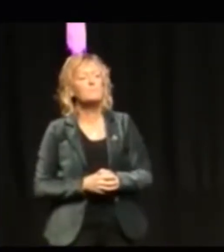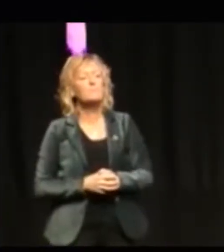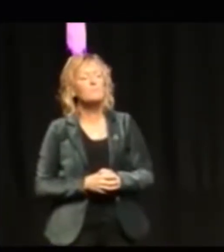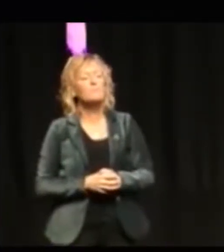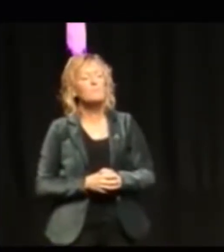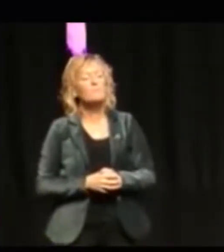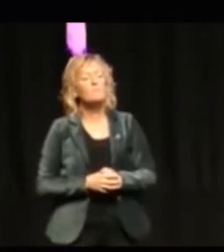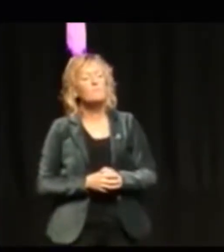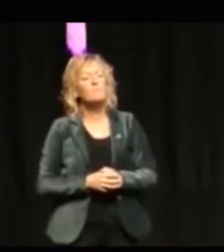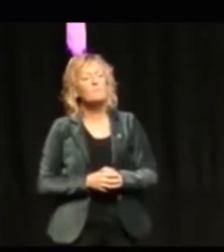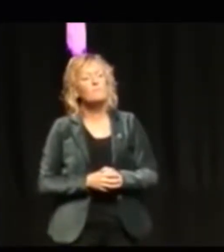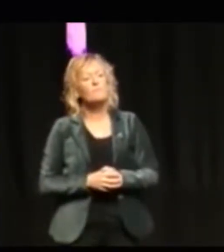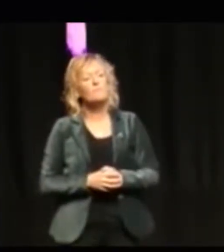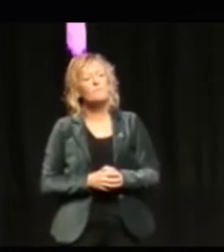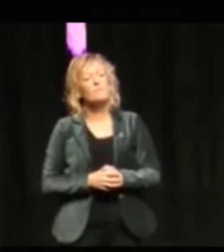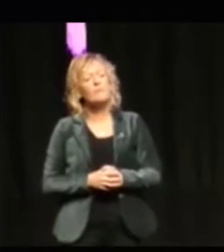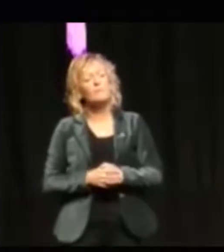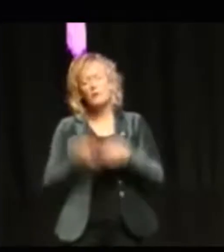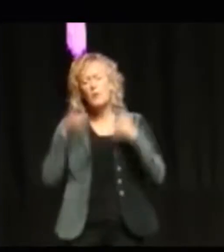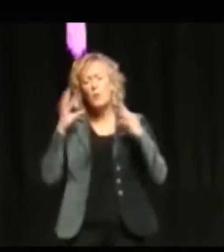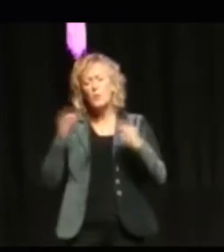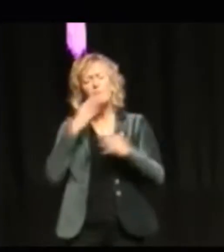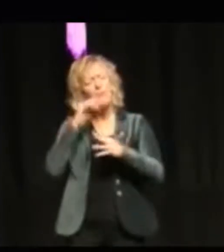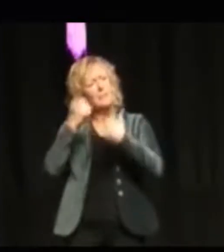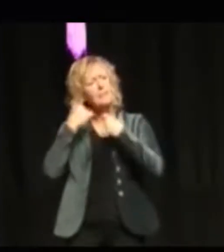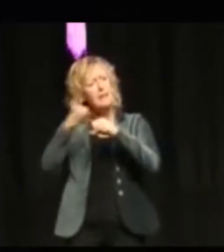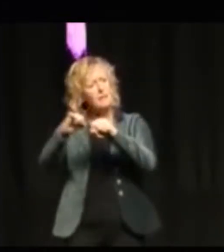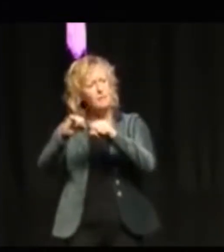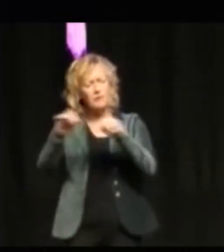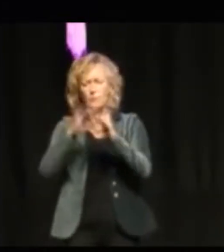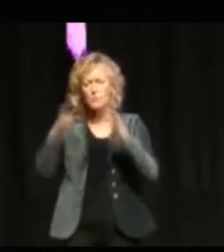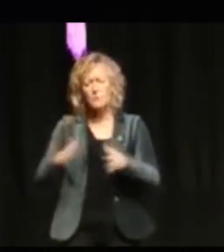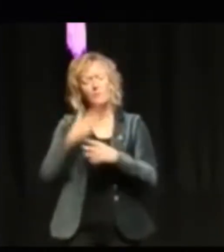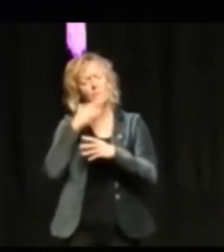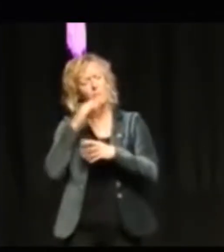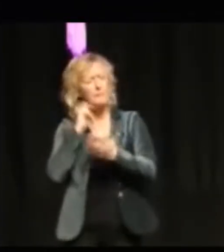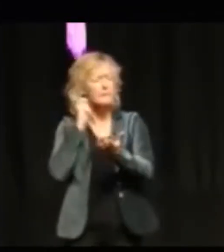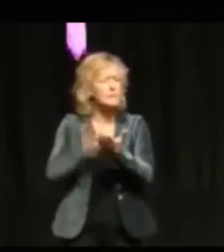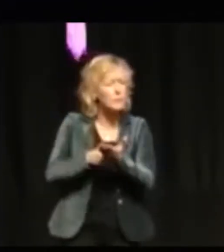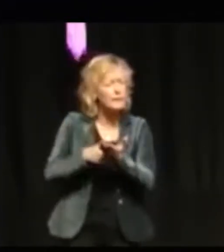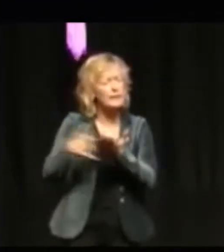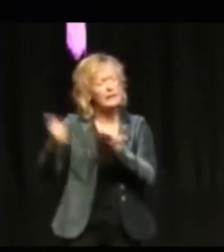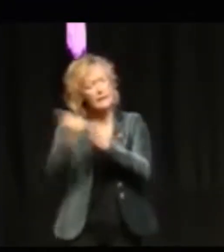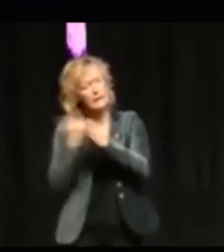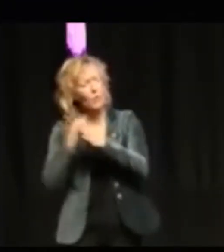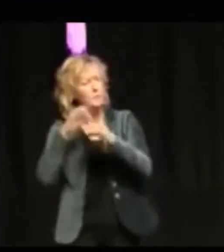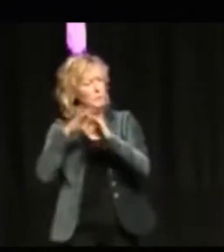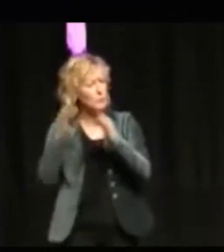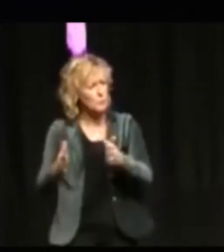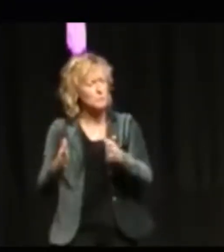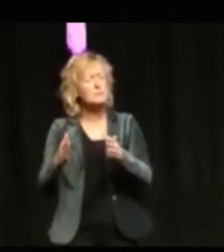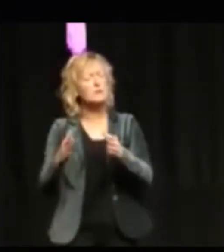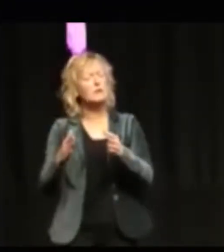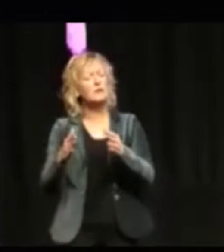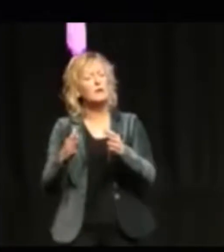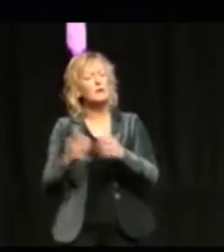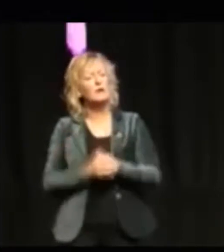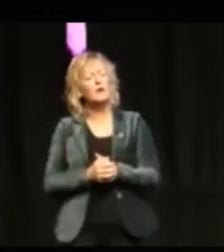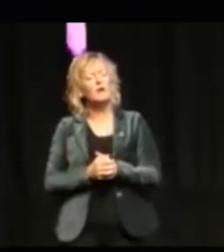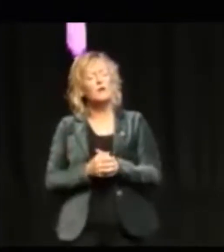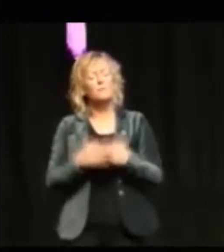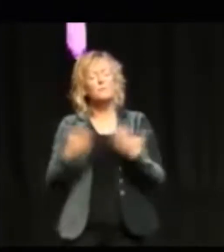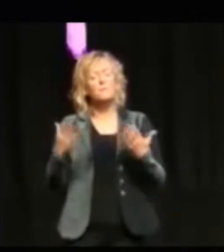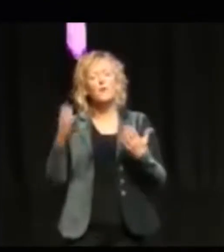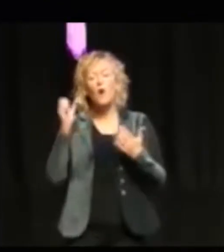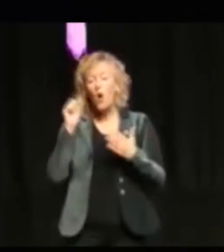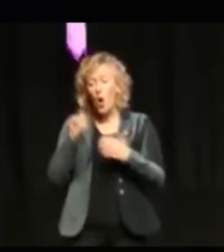What about how the hospital is run? What about how decisions are made? What about what I do if the